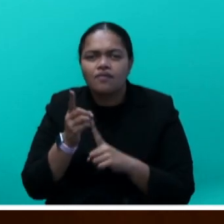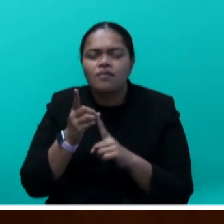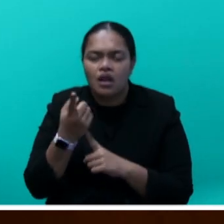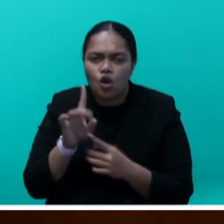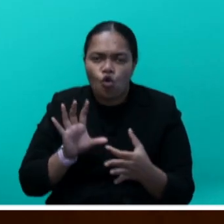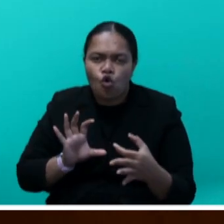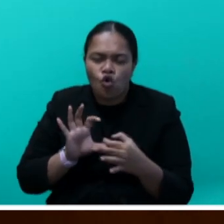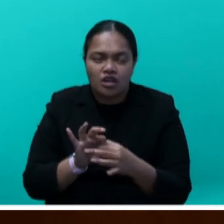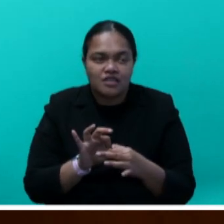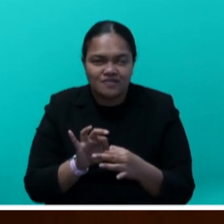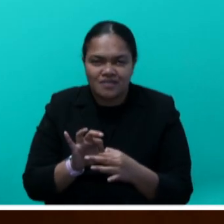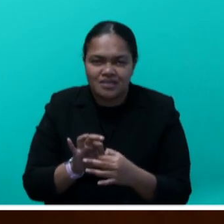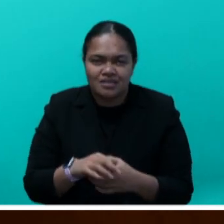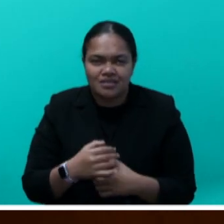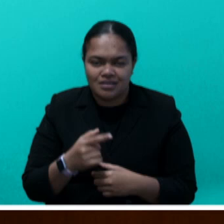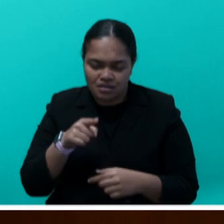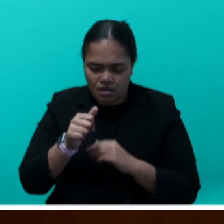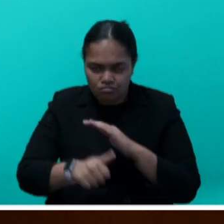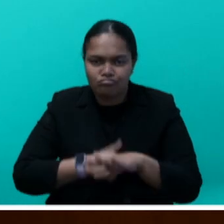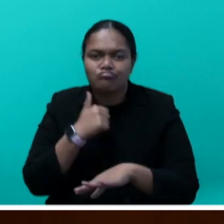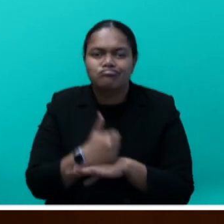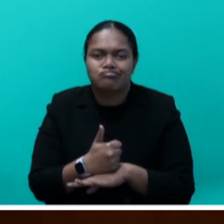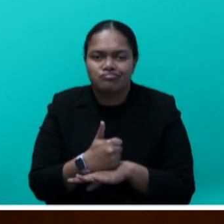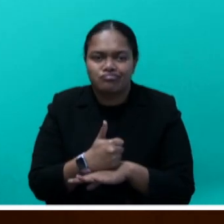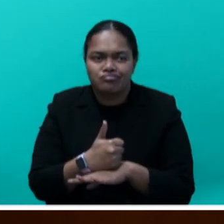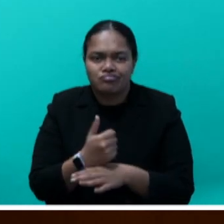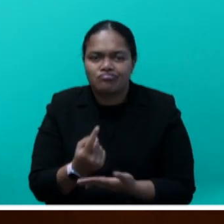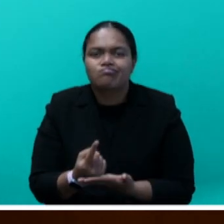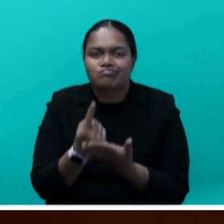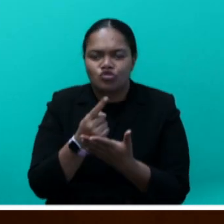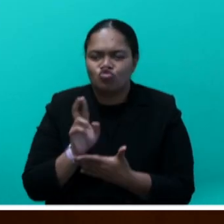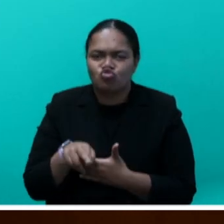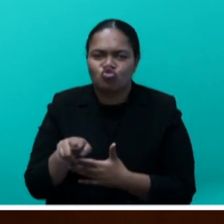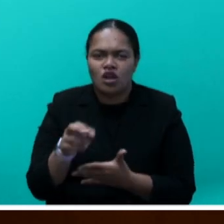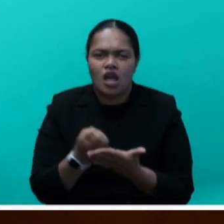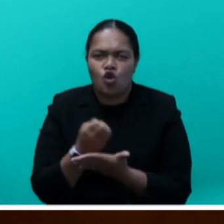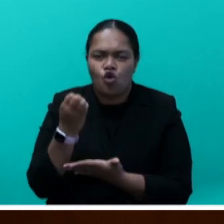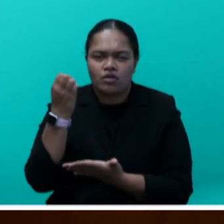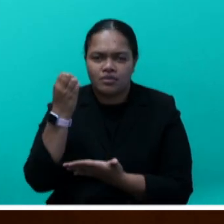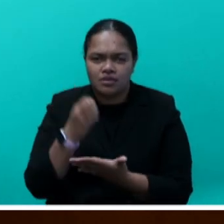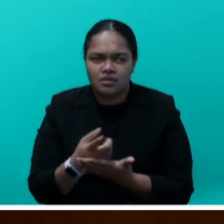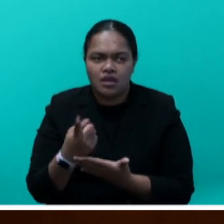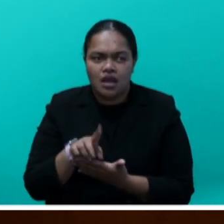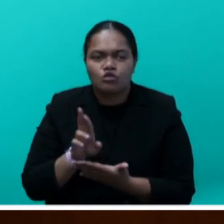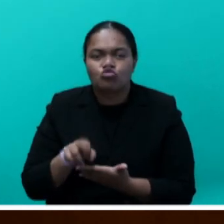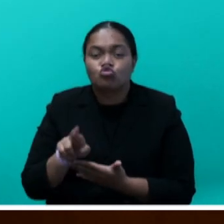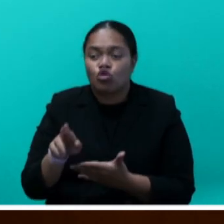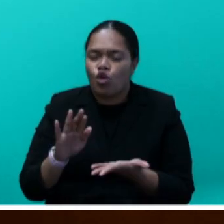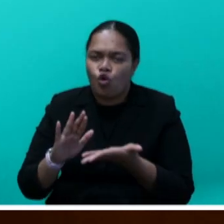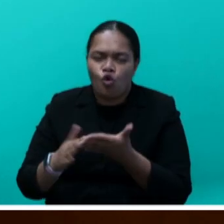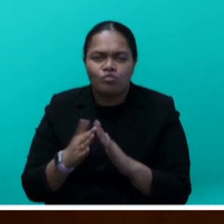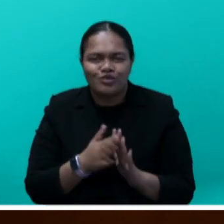connectivity that have been established to uplift rural economies and rural communities.